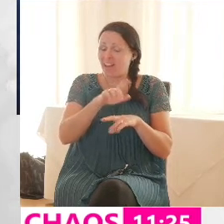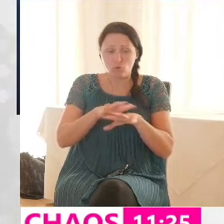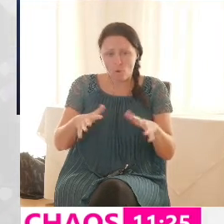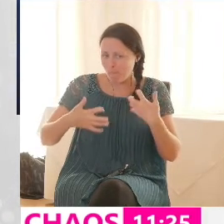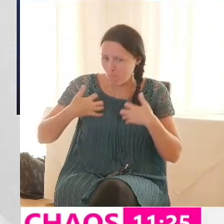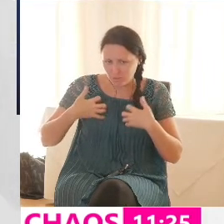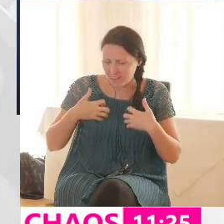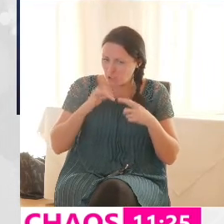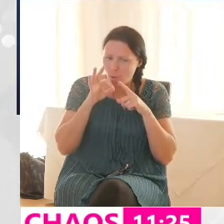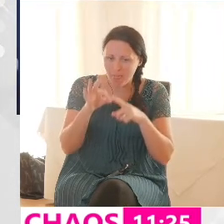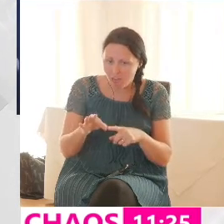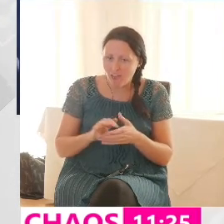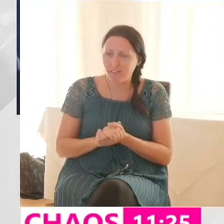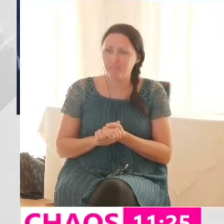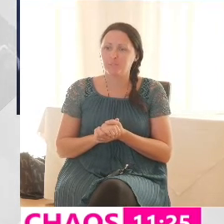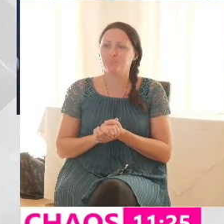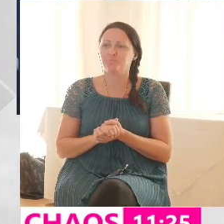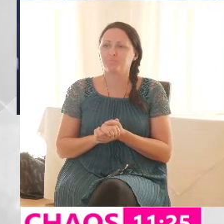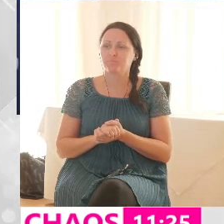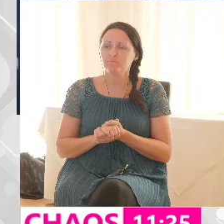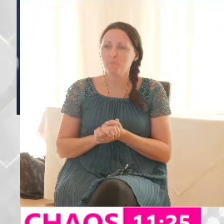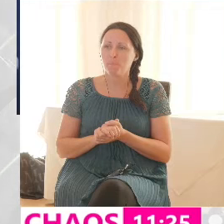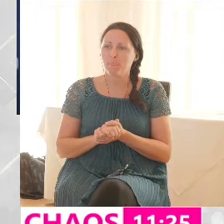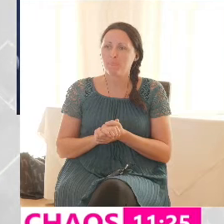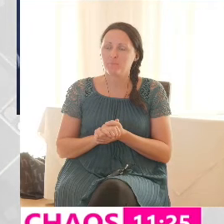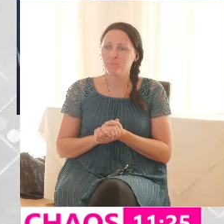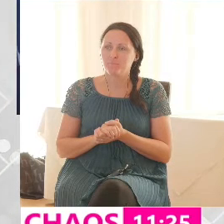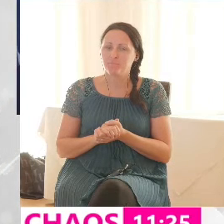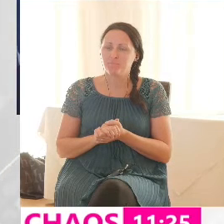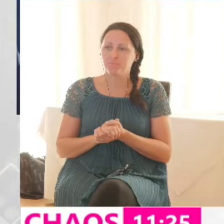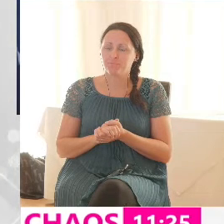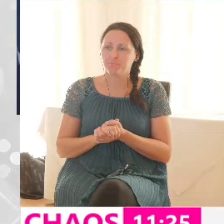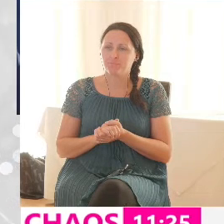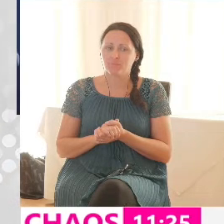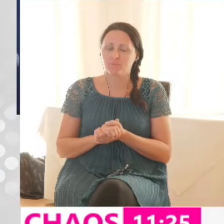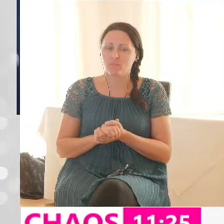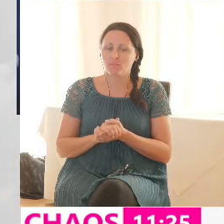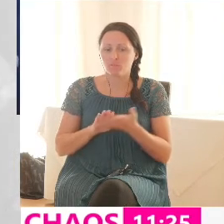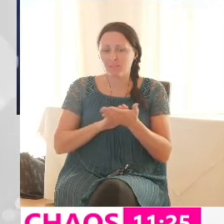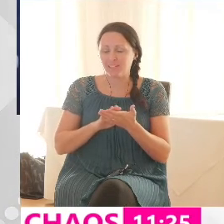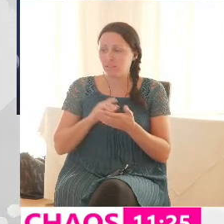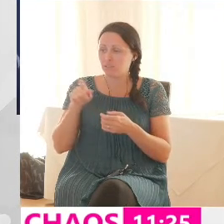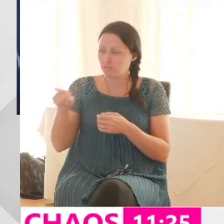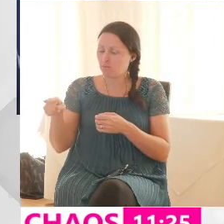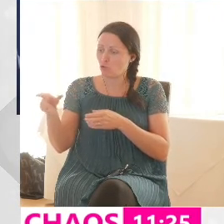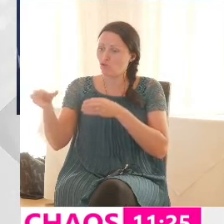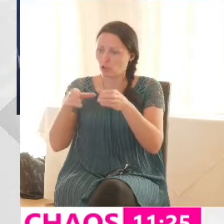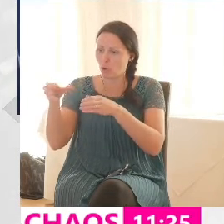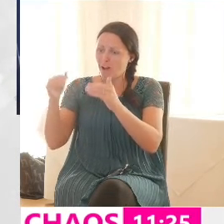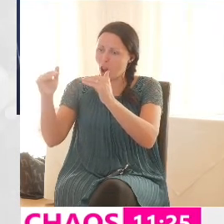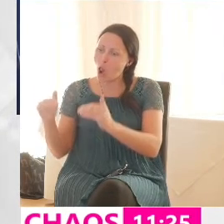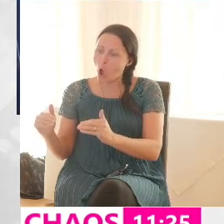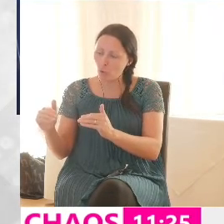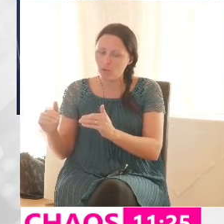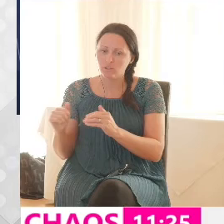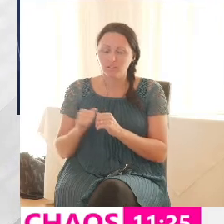apply. I'm not applying. Level of, recruitment is low, and all these, it leads to what? It